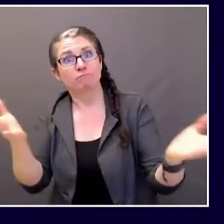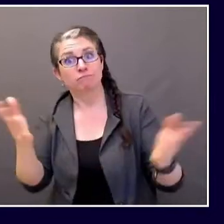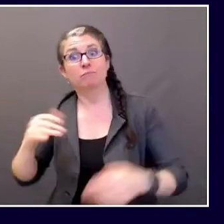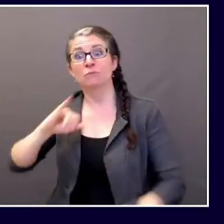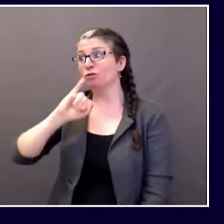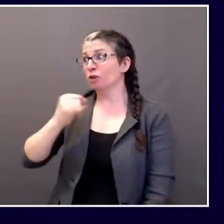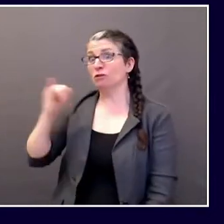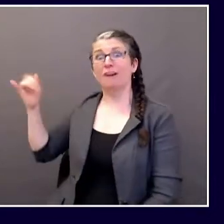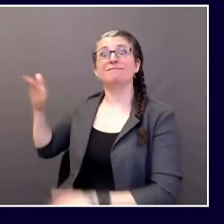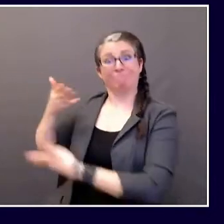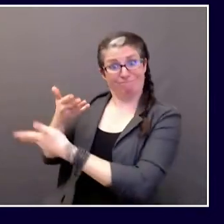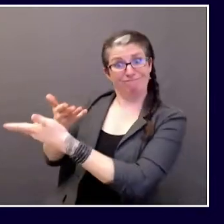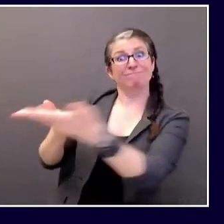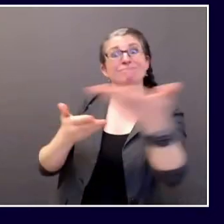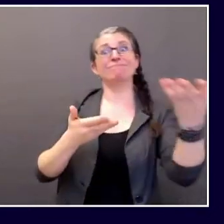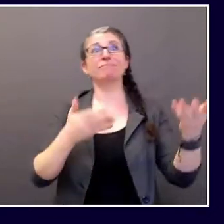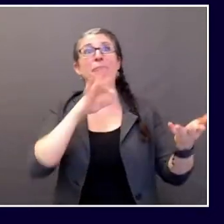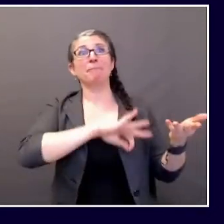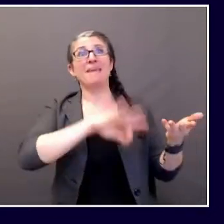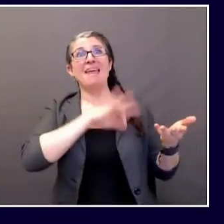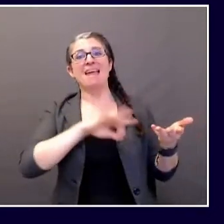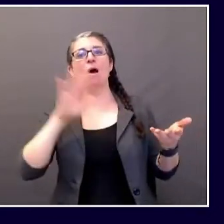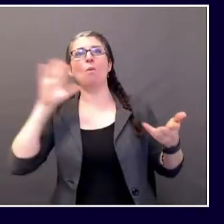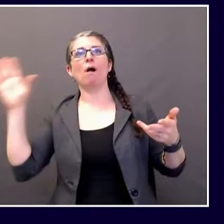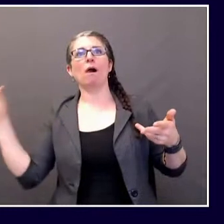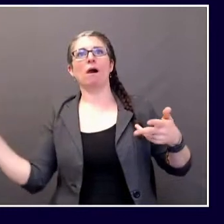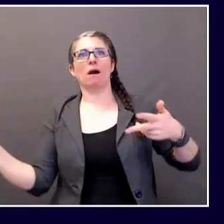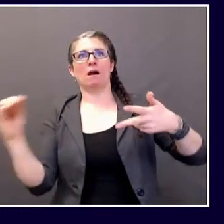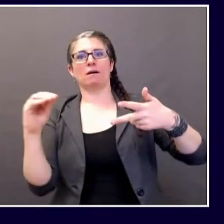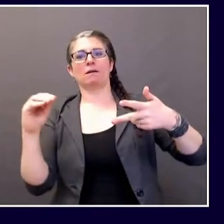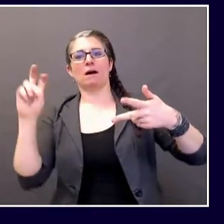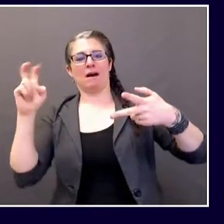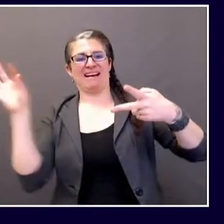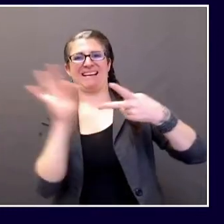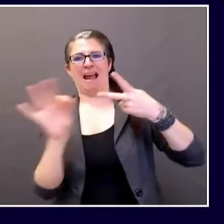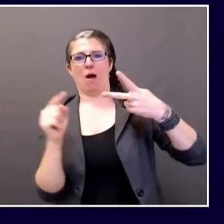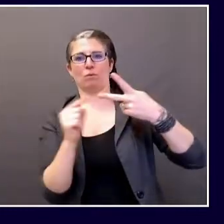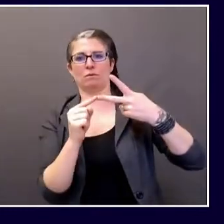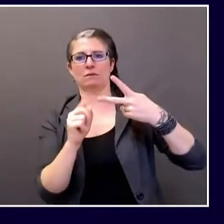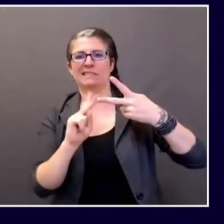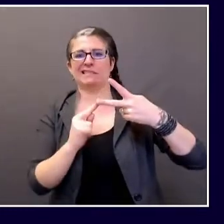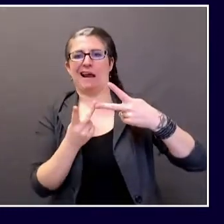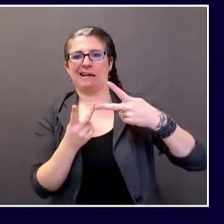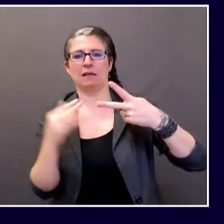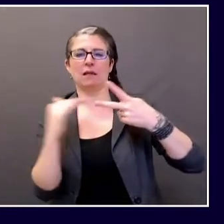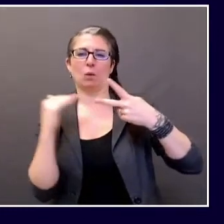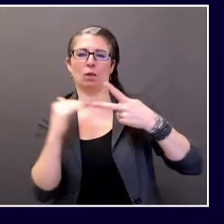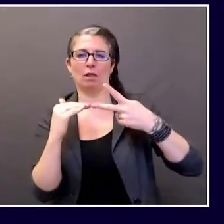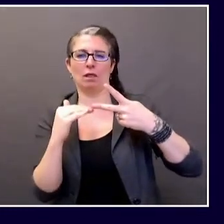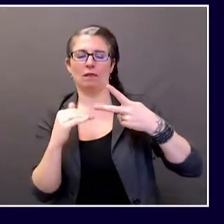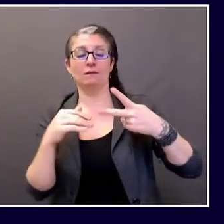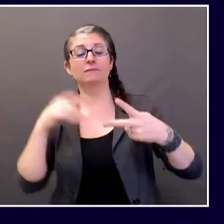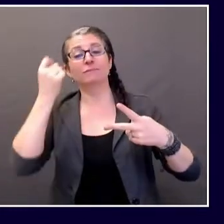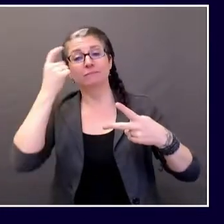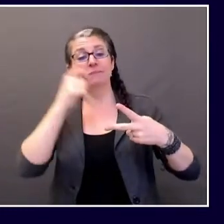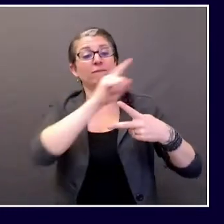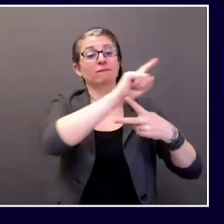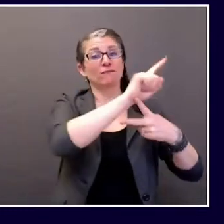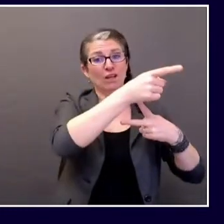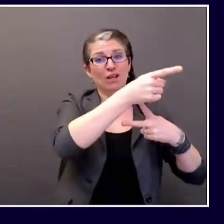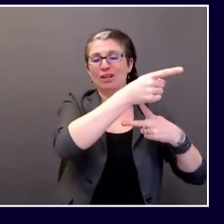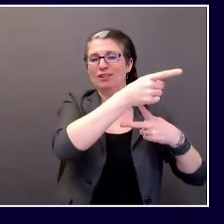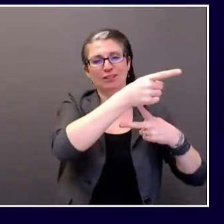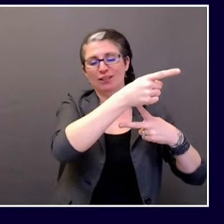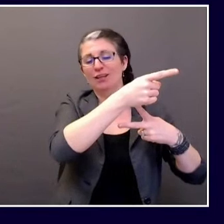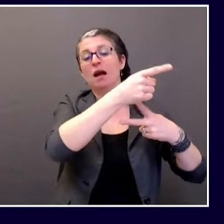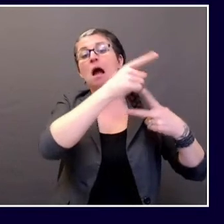doses, or of the J&J vaccine, which is just a single dose. So those numbers of the recipients of the J&J